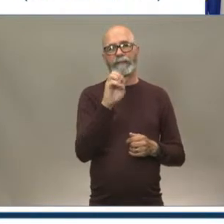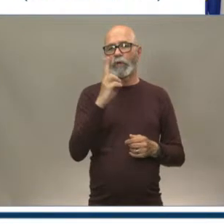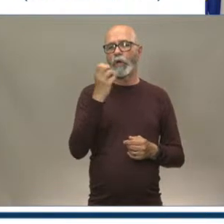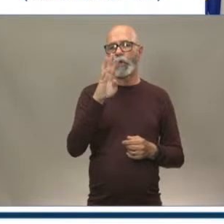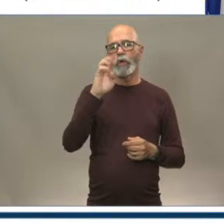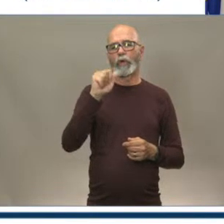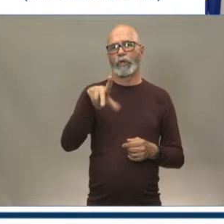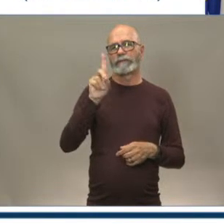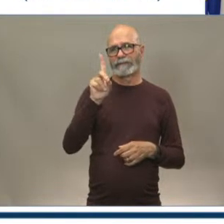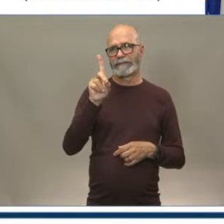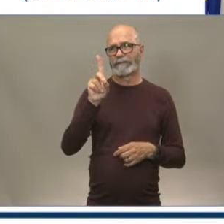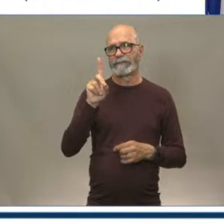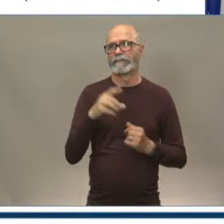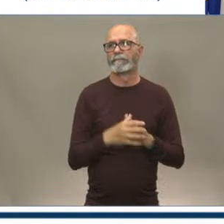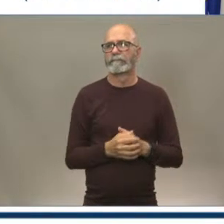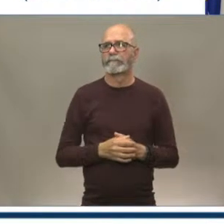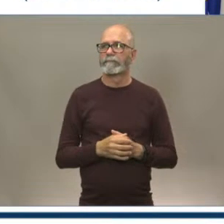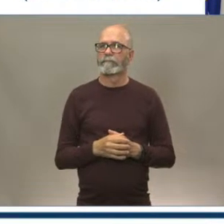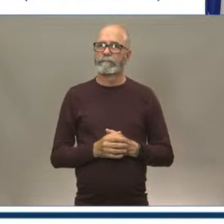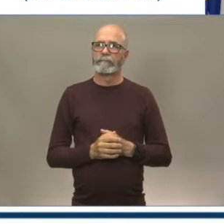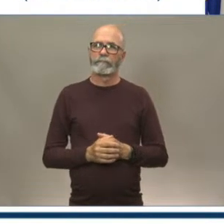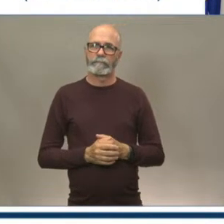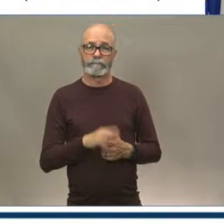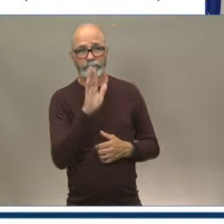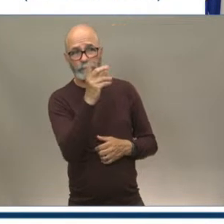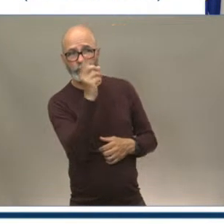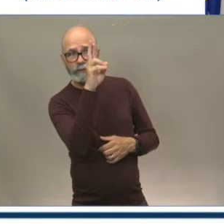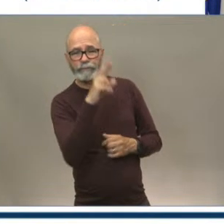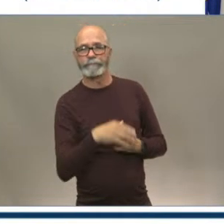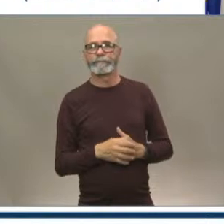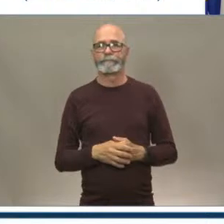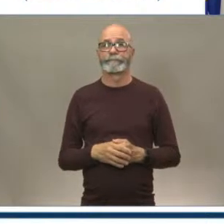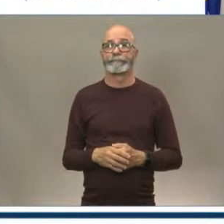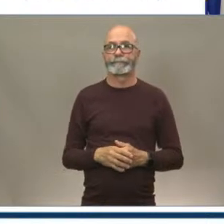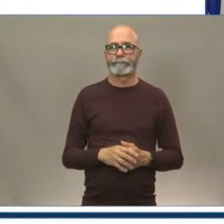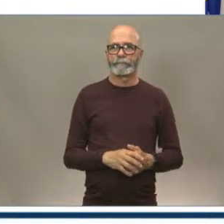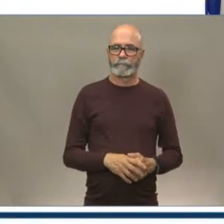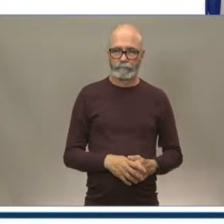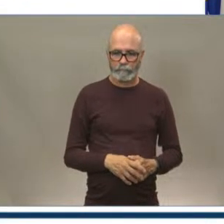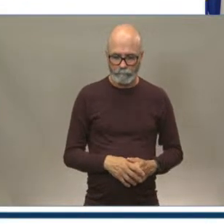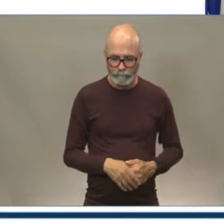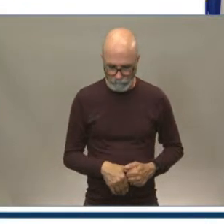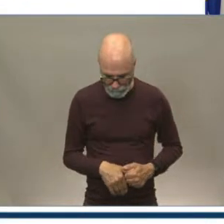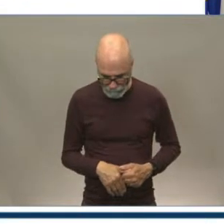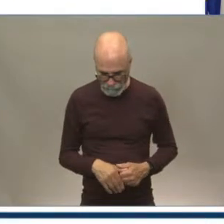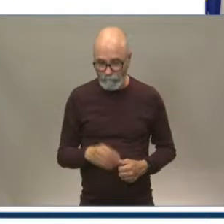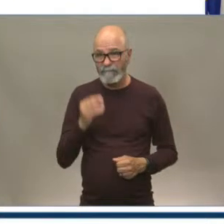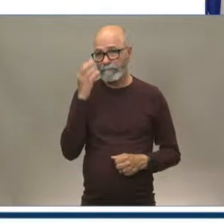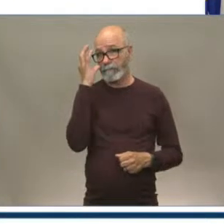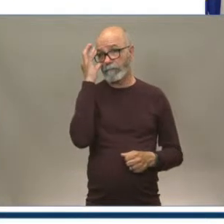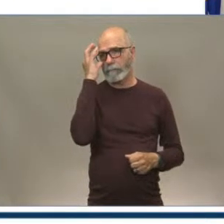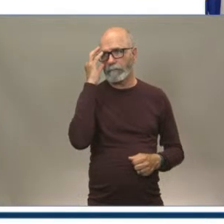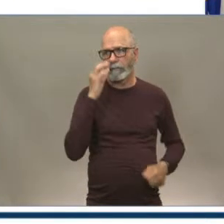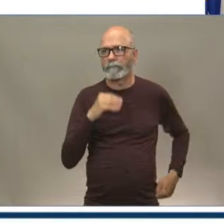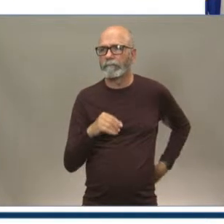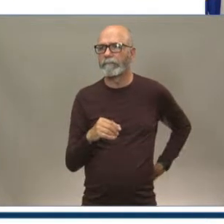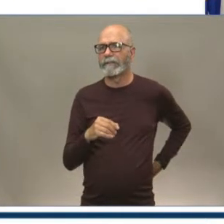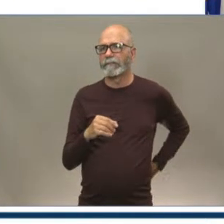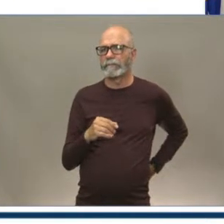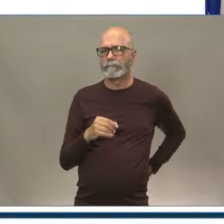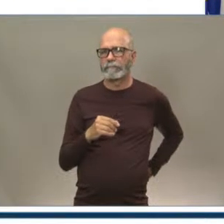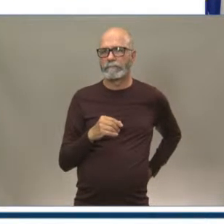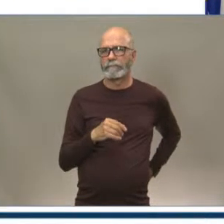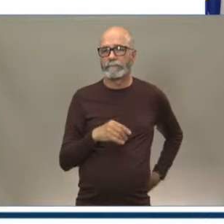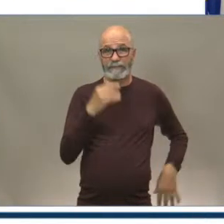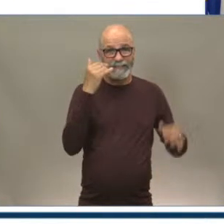Good afternoon. Dr. Strang, as we said that there are more